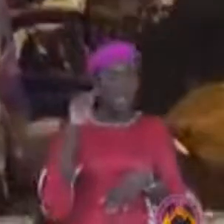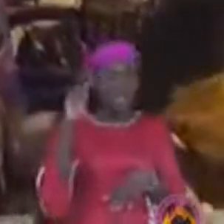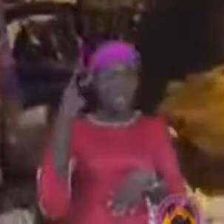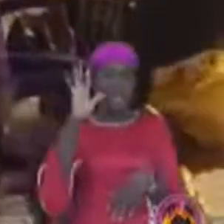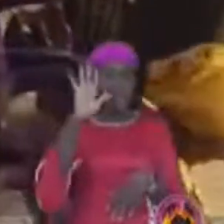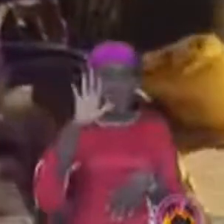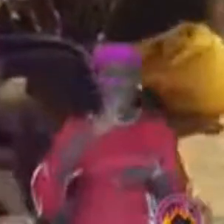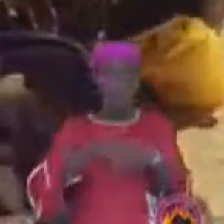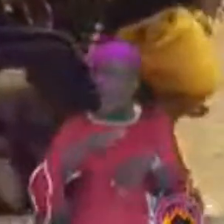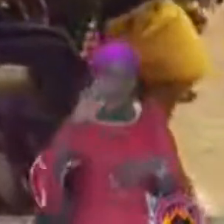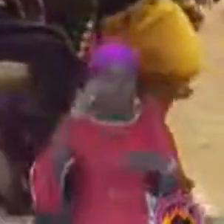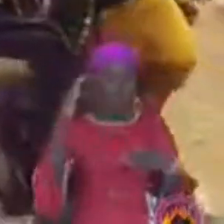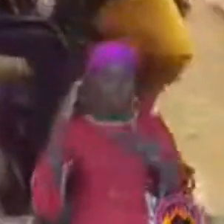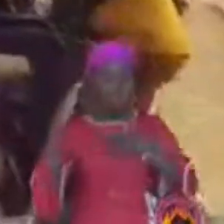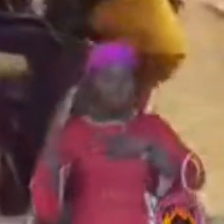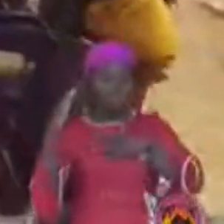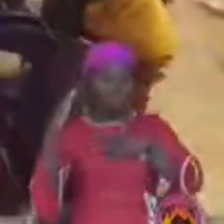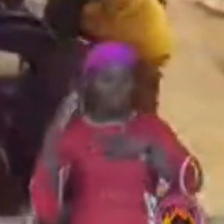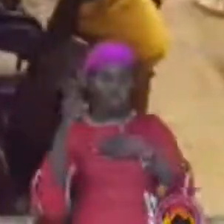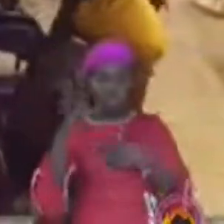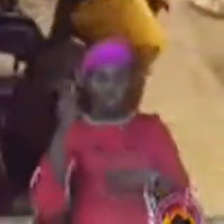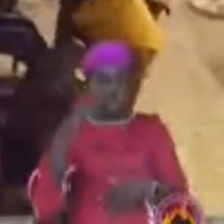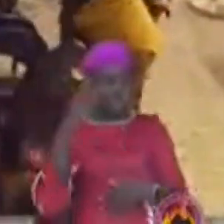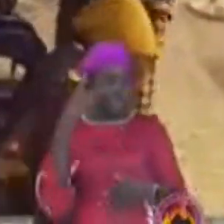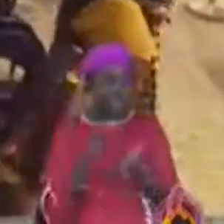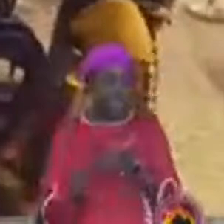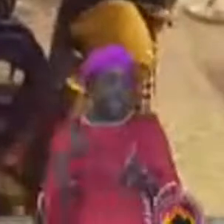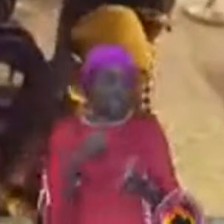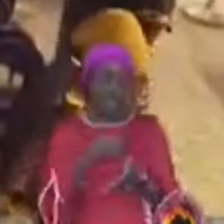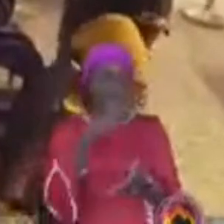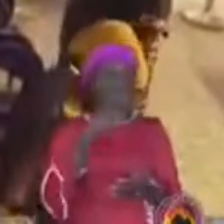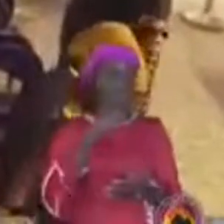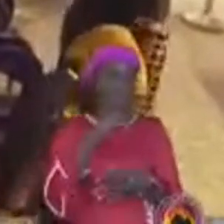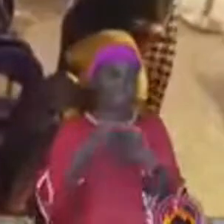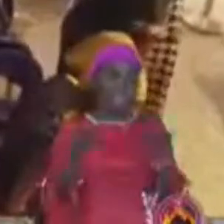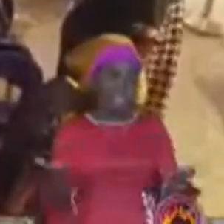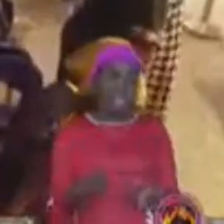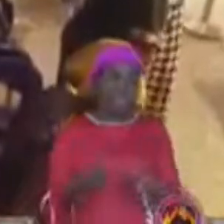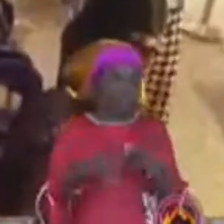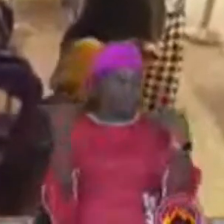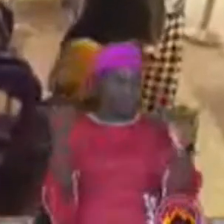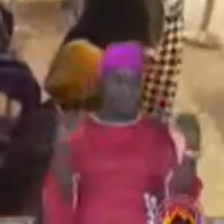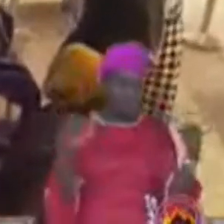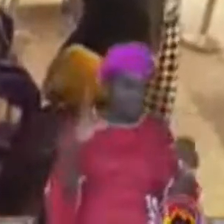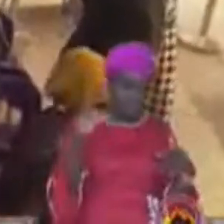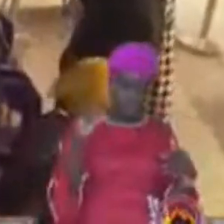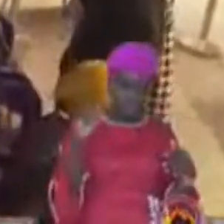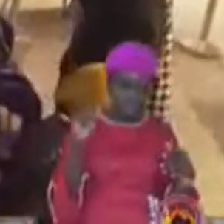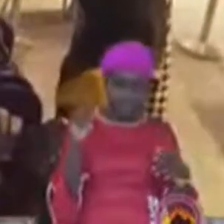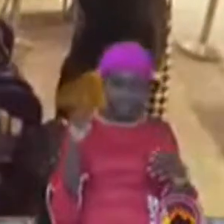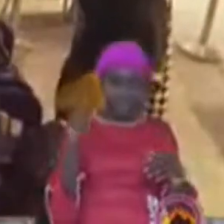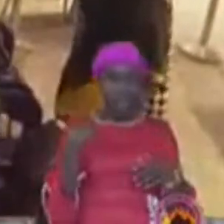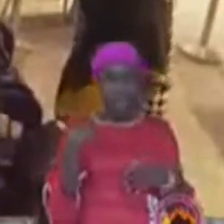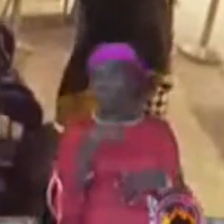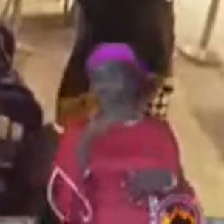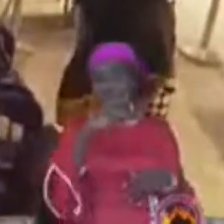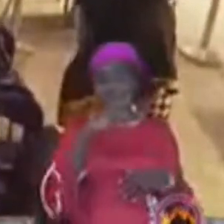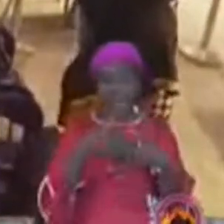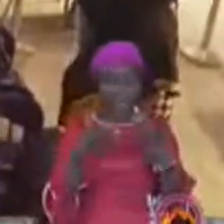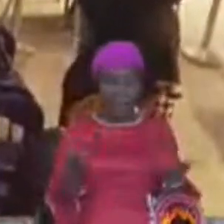Obviously, you can see that we're not here to joke. We're not here to play. We're here for